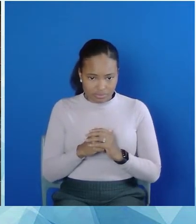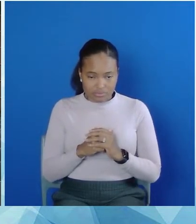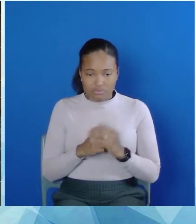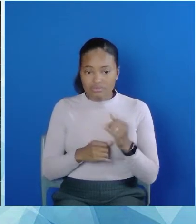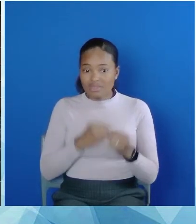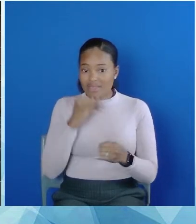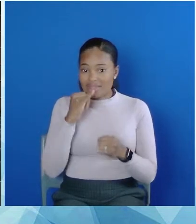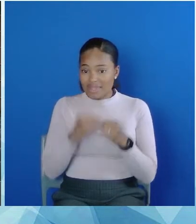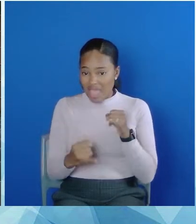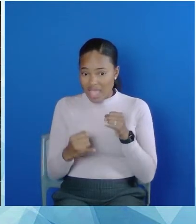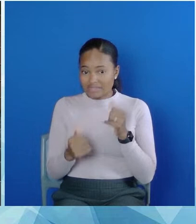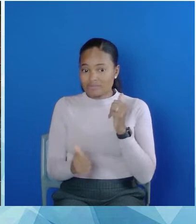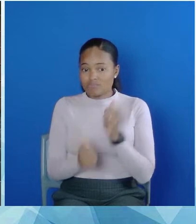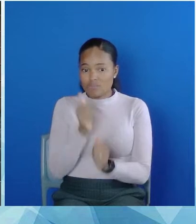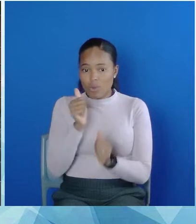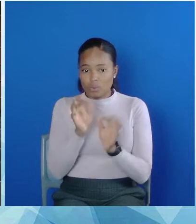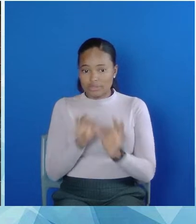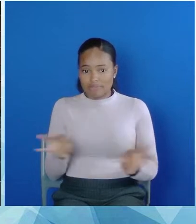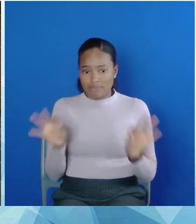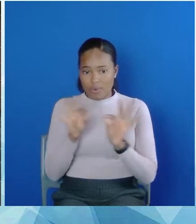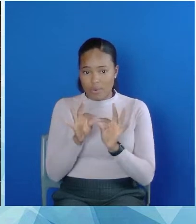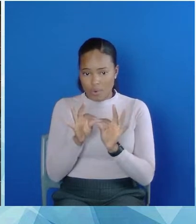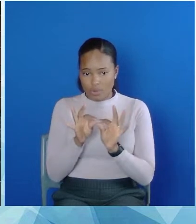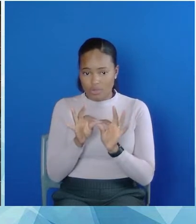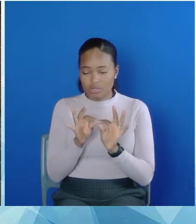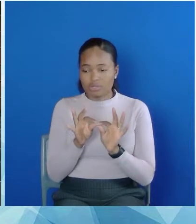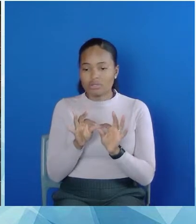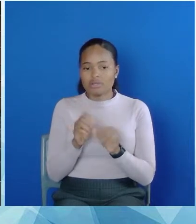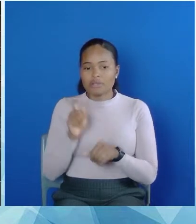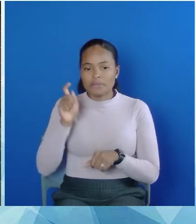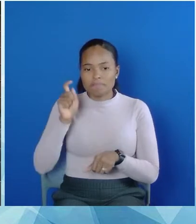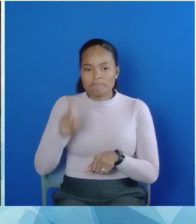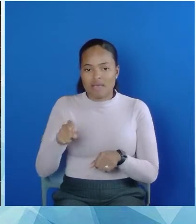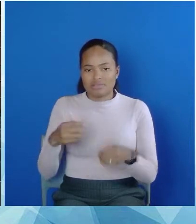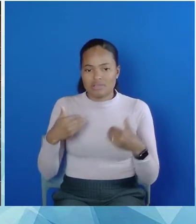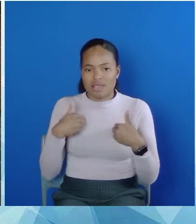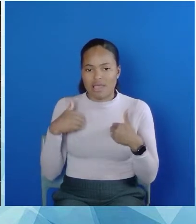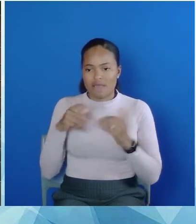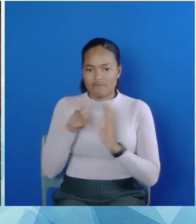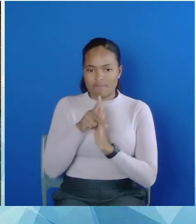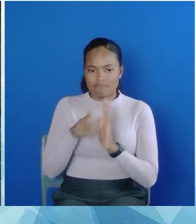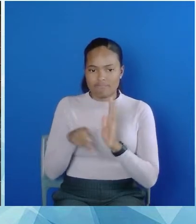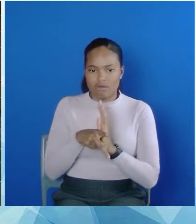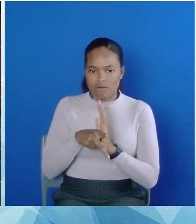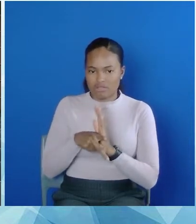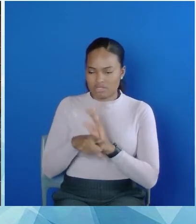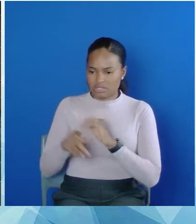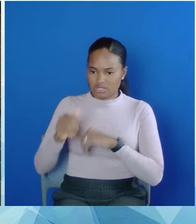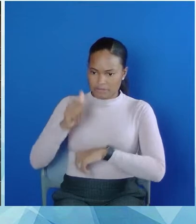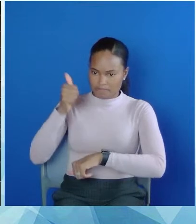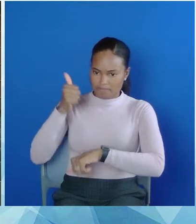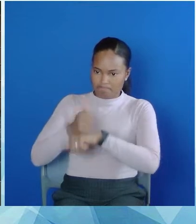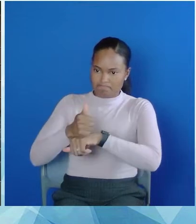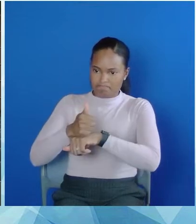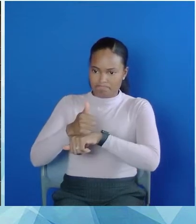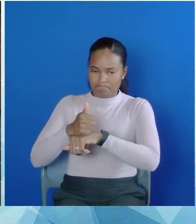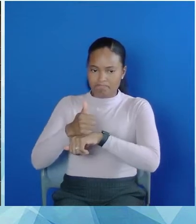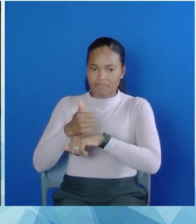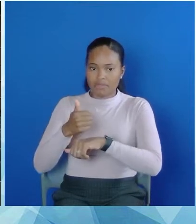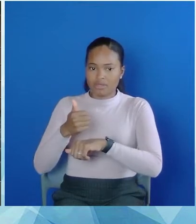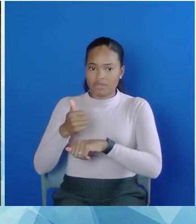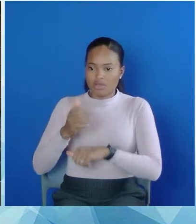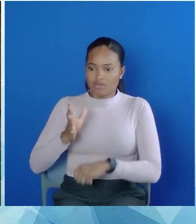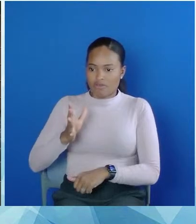Last, but I would say most important, there needs to be a policy establishing help with formal